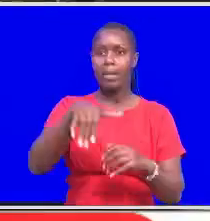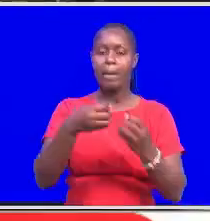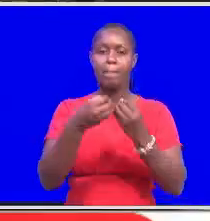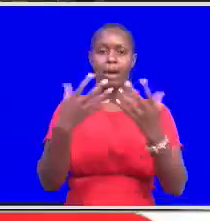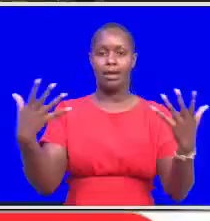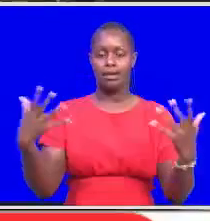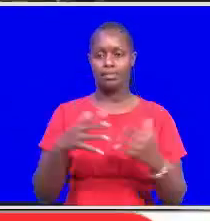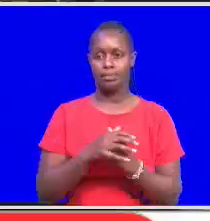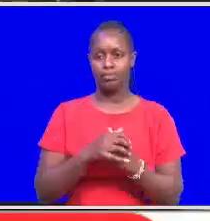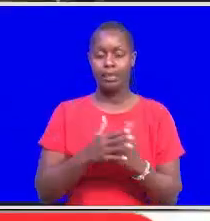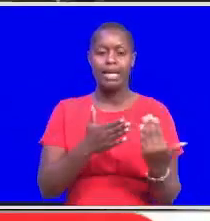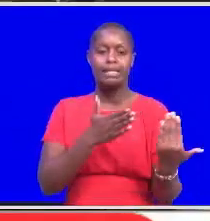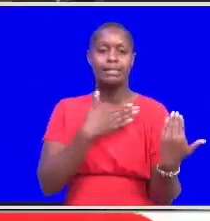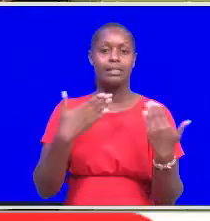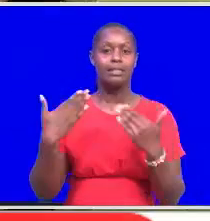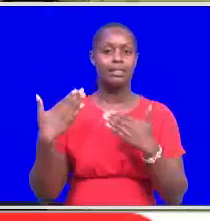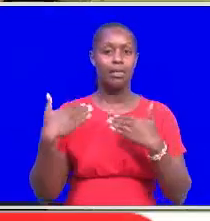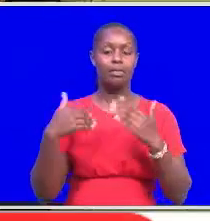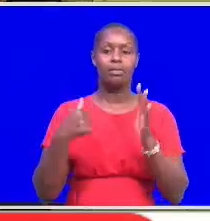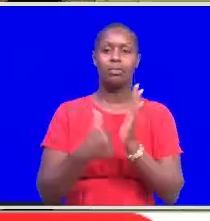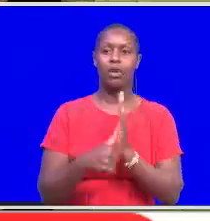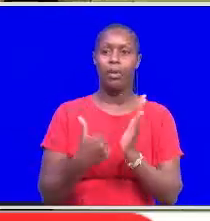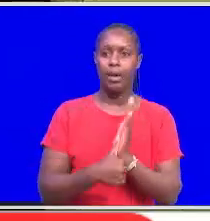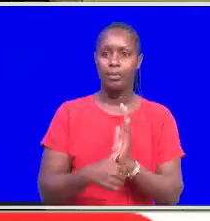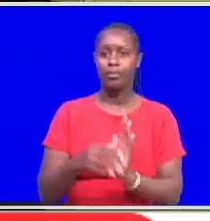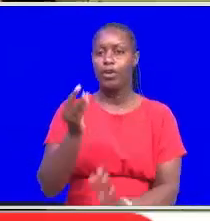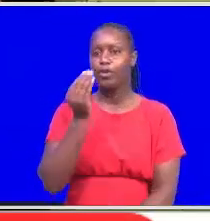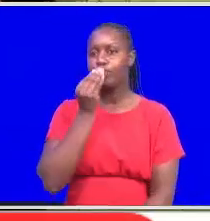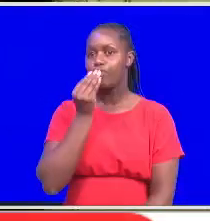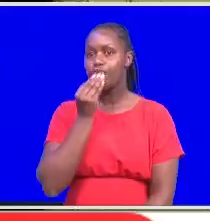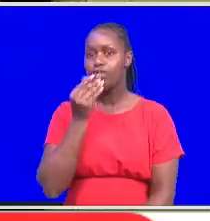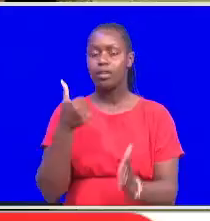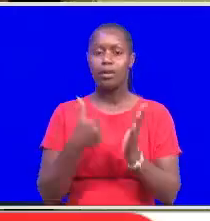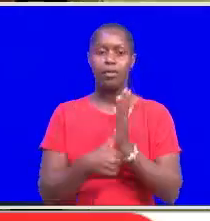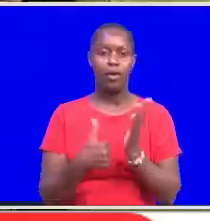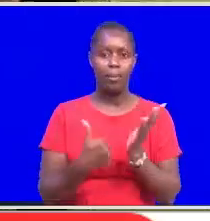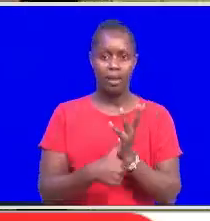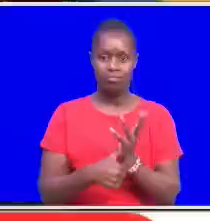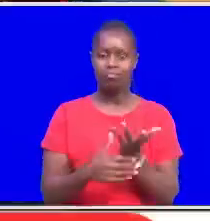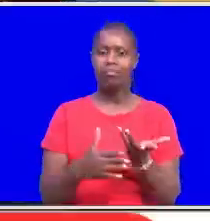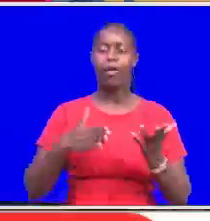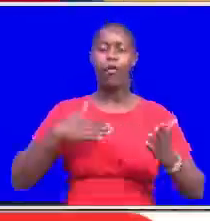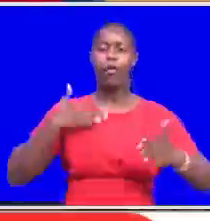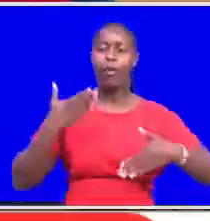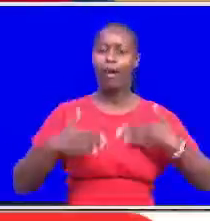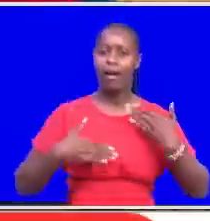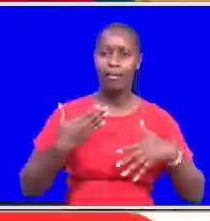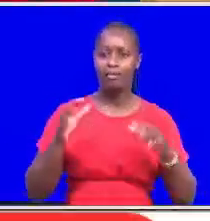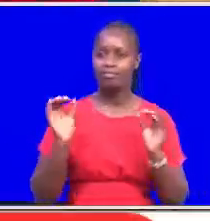shida, kila kitu ni shida. Chakula hata kupata pia ni shida. Yani atufurahii sana.